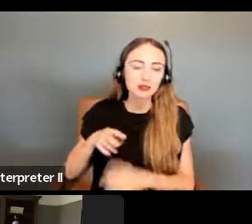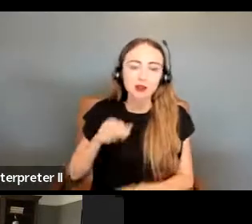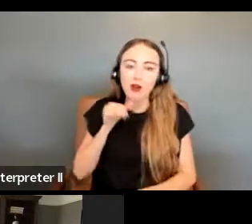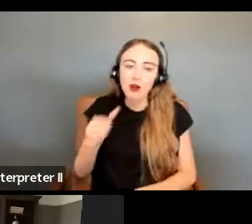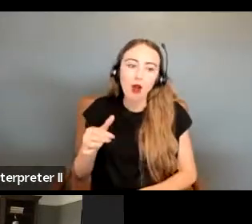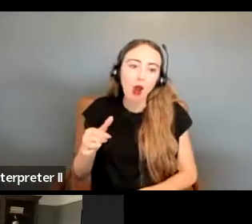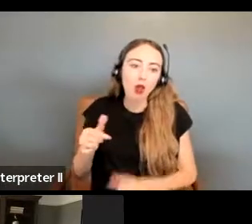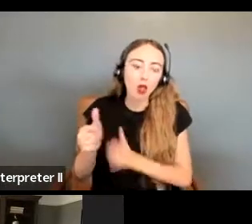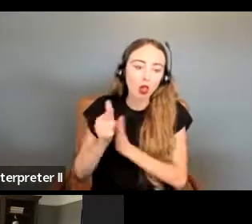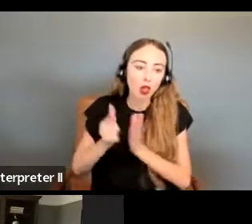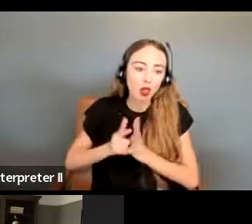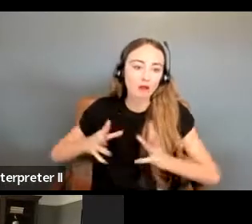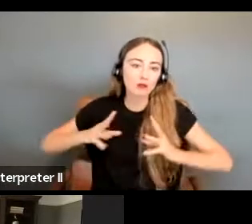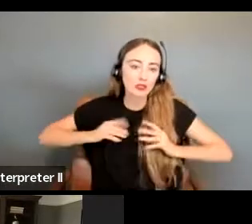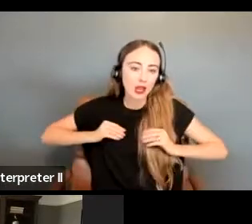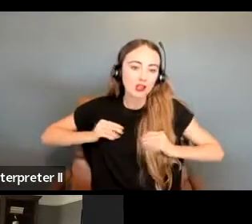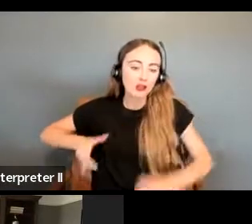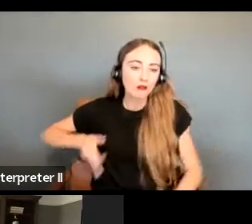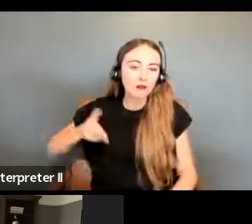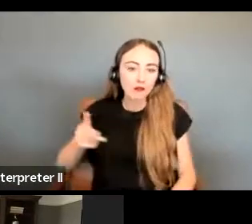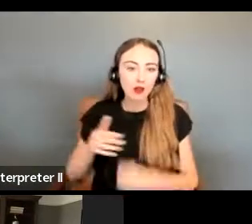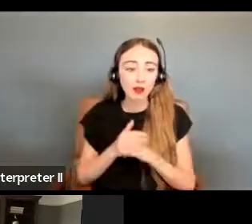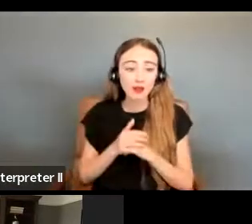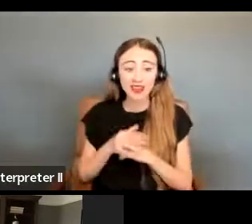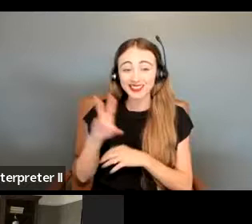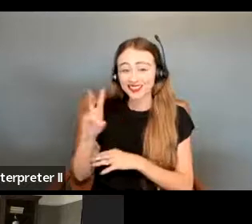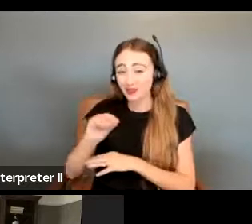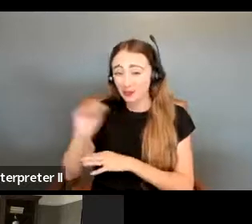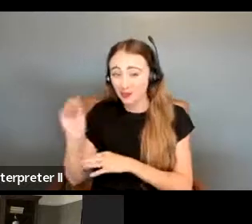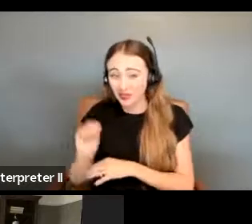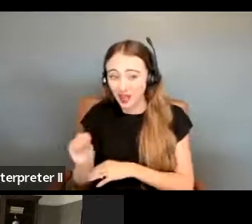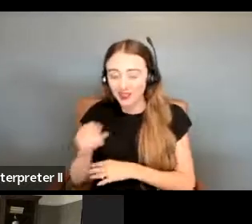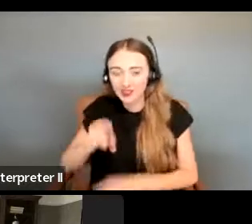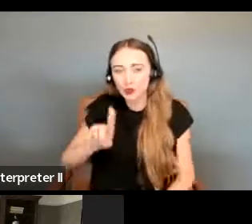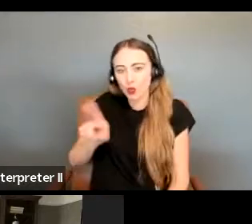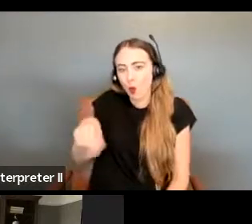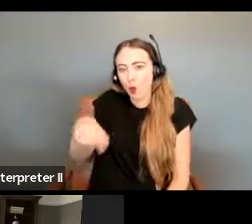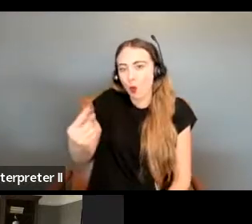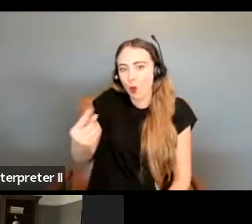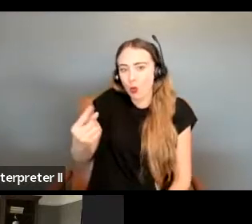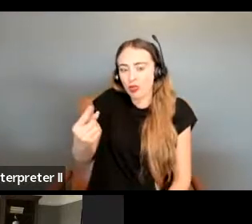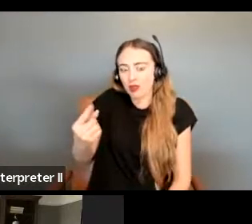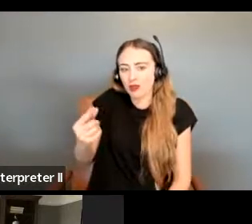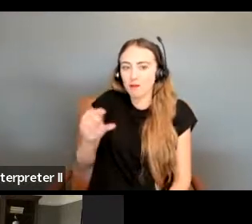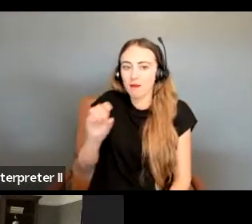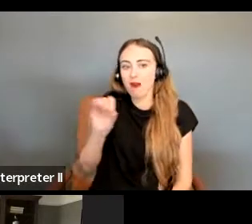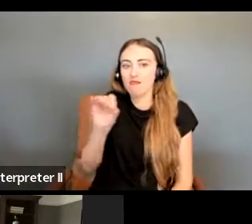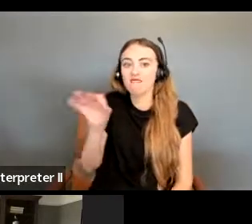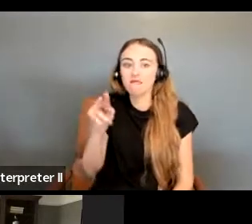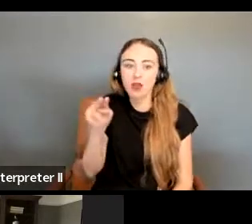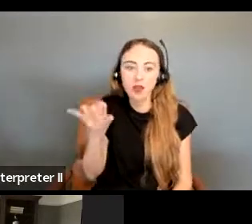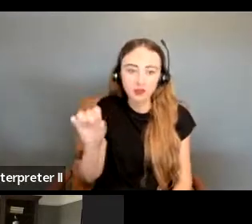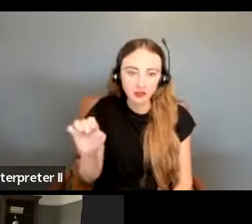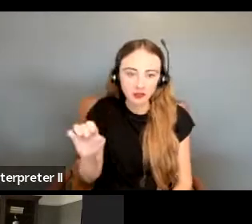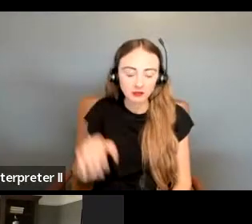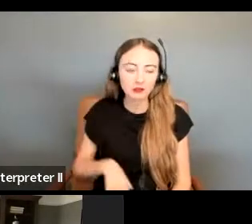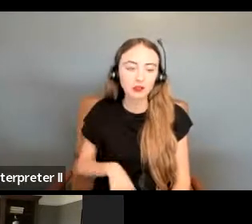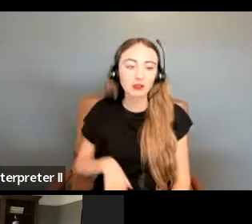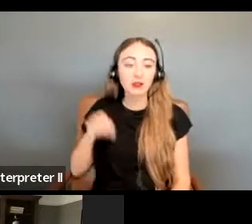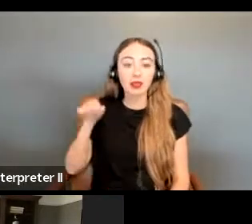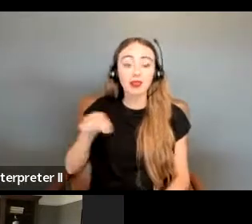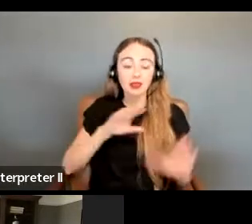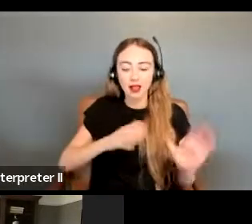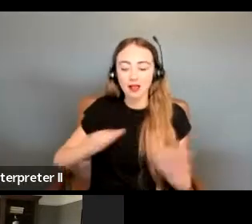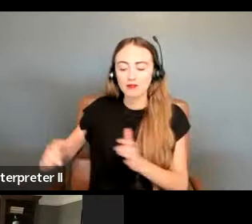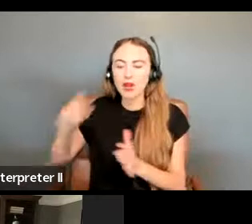And in 70% of those cases, this was the single offense that was sentenced. These classifications acknowledge